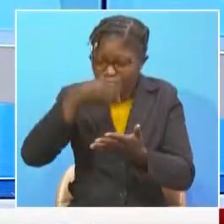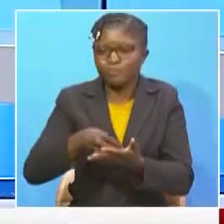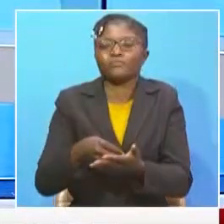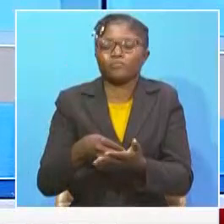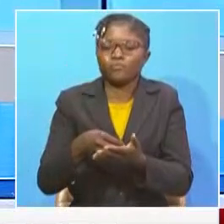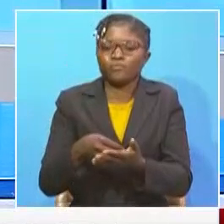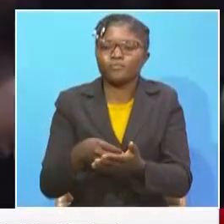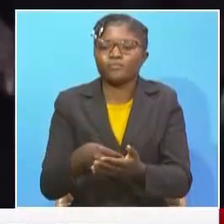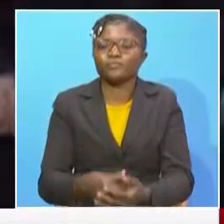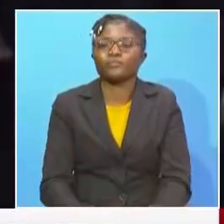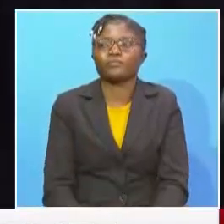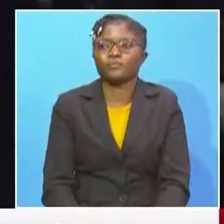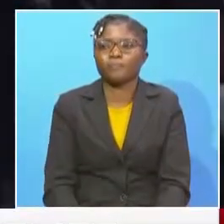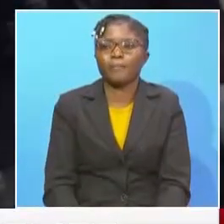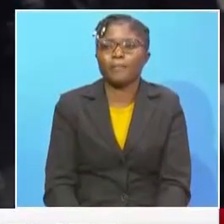this report.